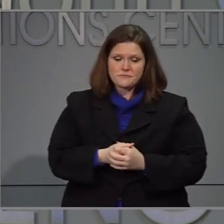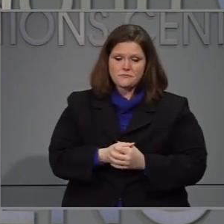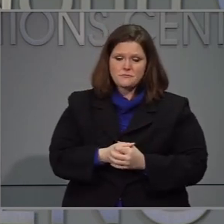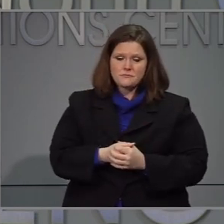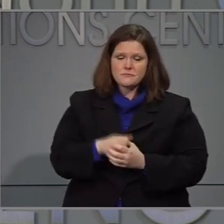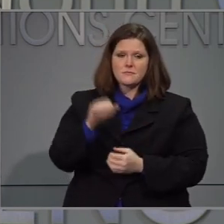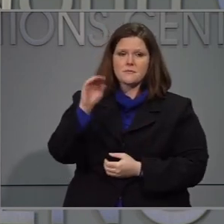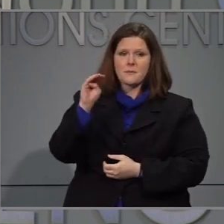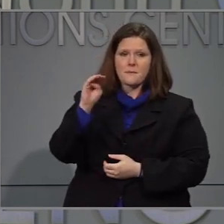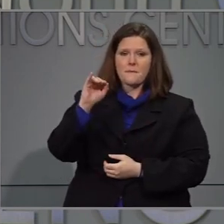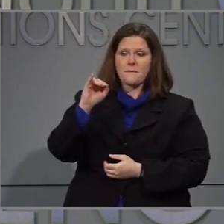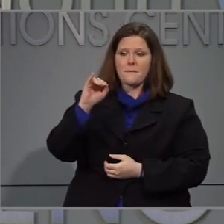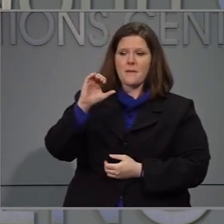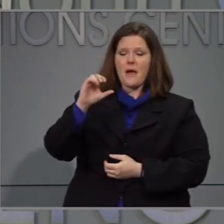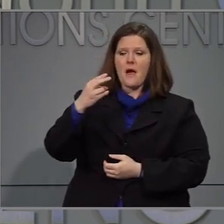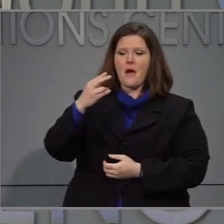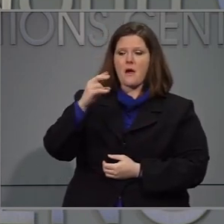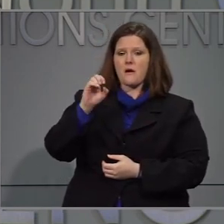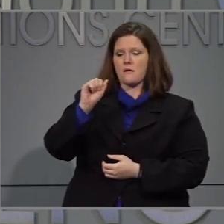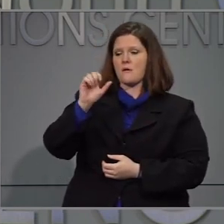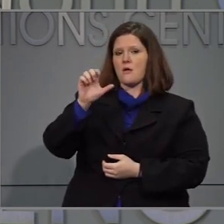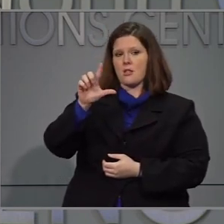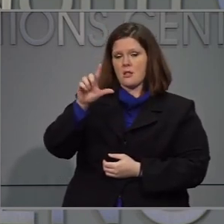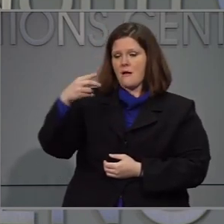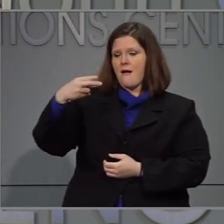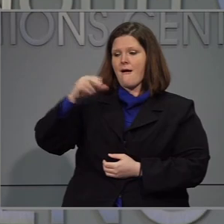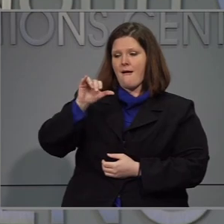Michael Hyland, CBS